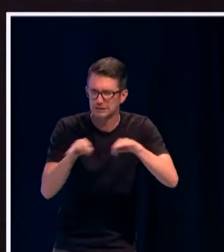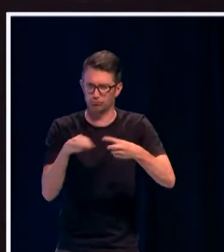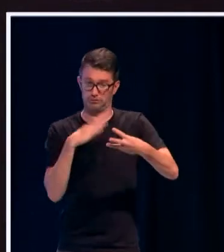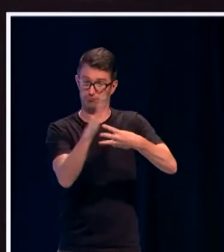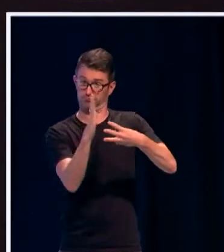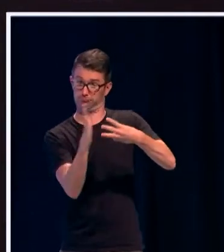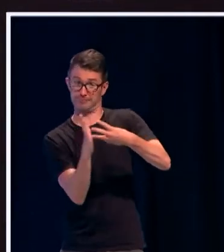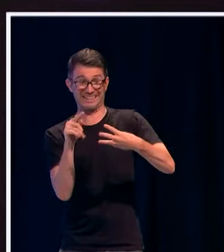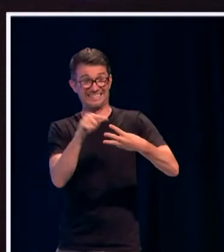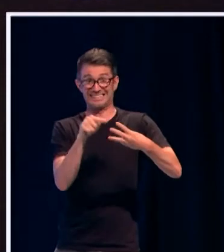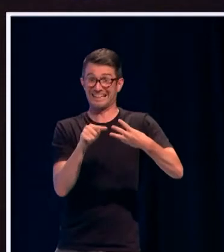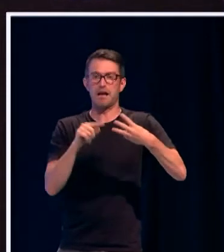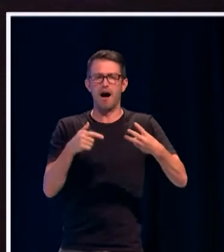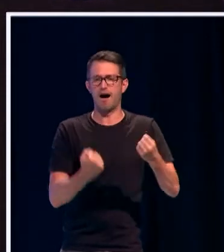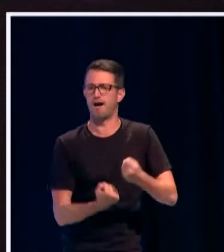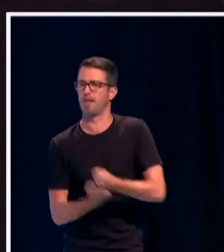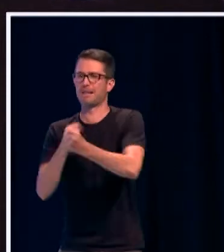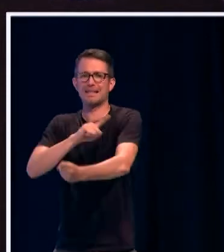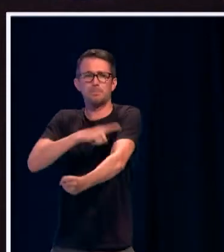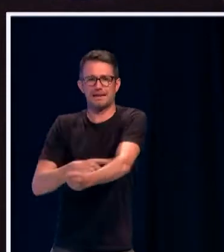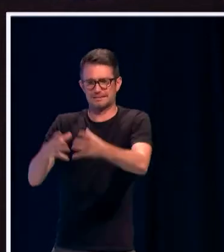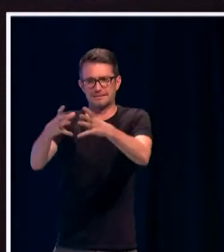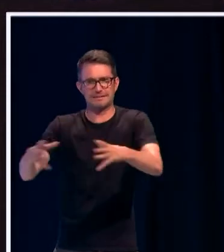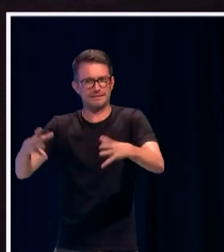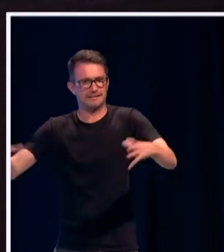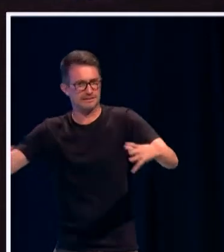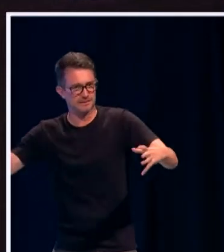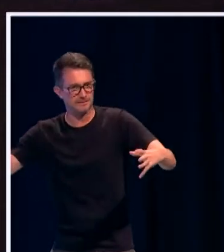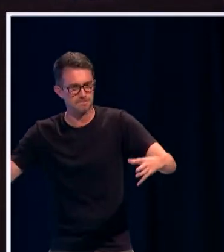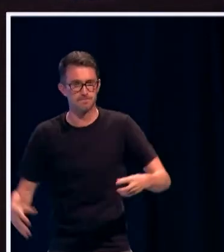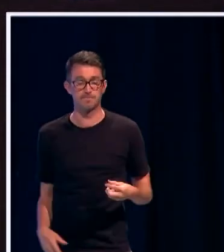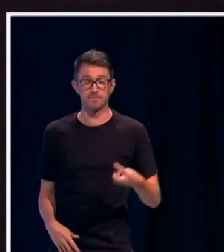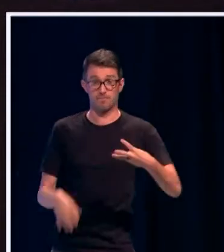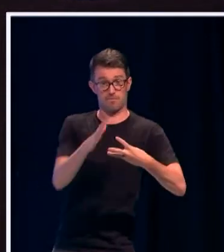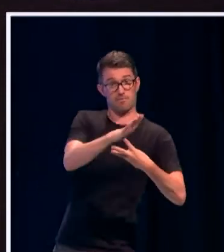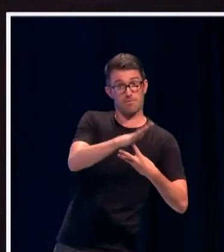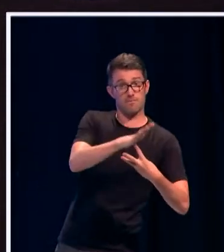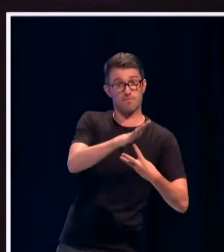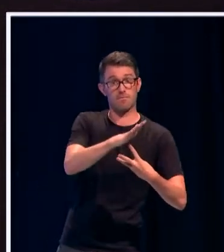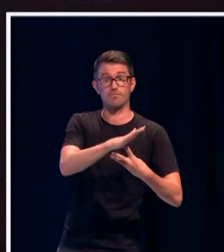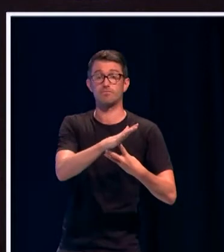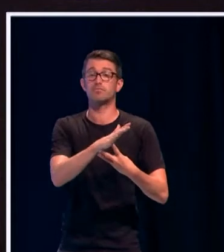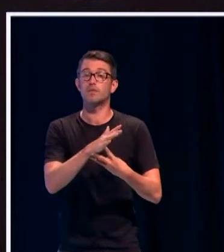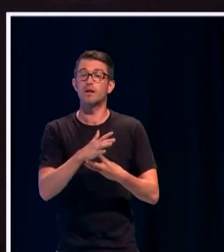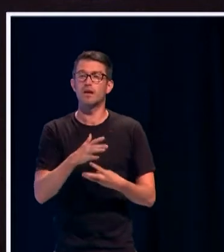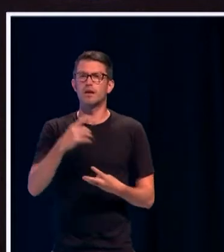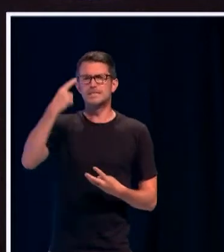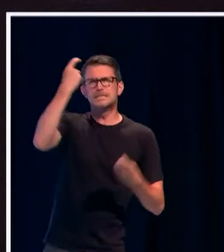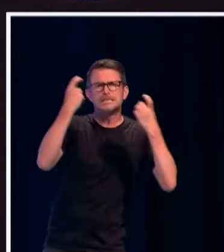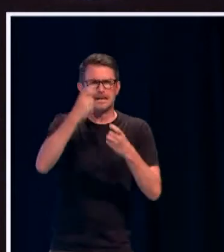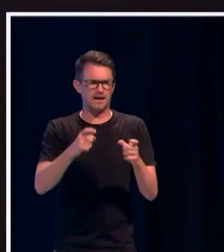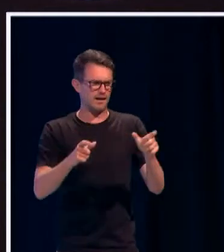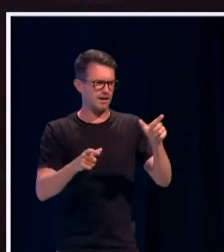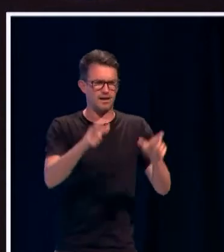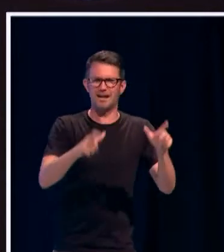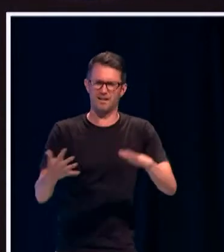CRPD to reach the most vulnerable. The first is about the intersectional approach. Our identity as